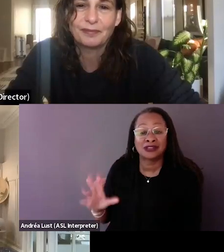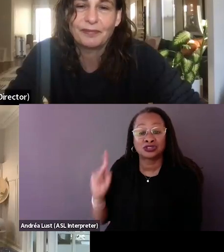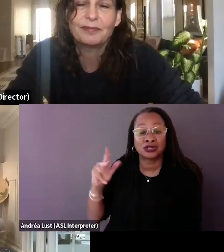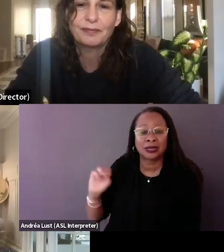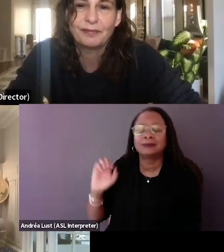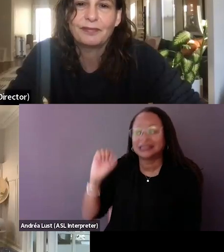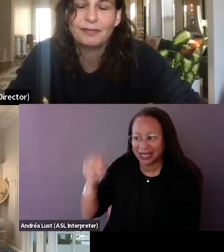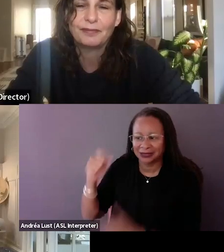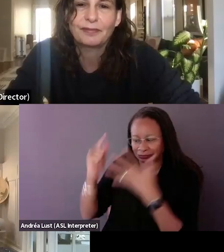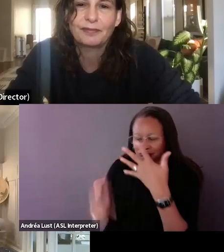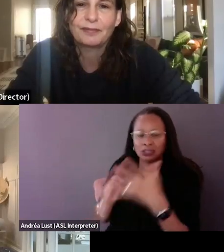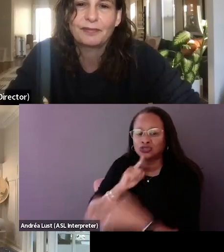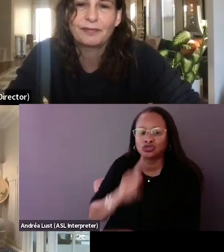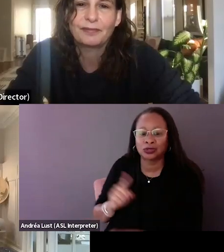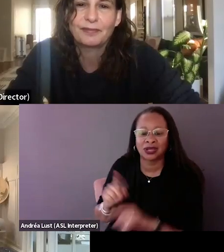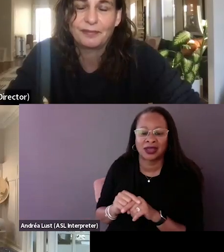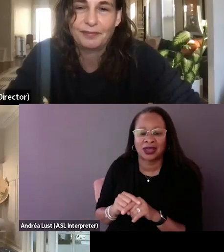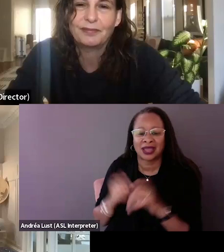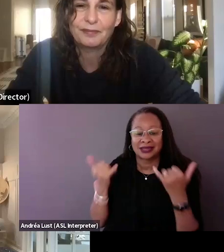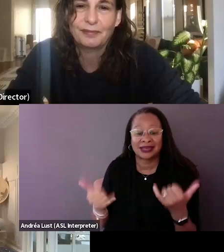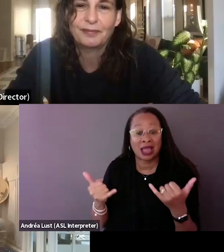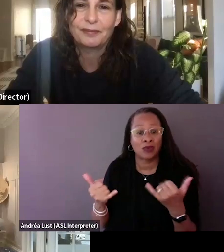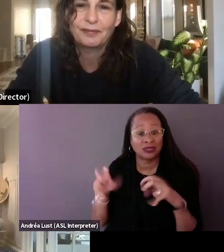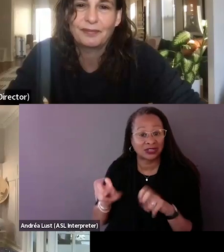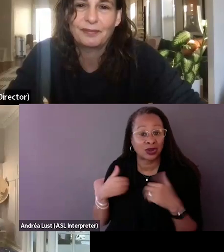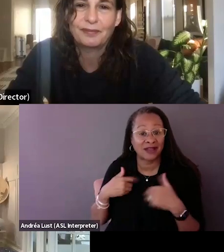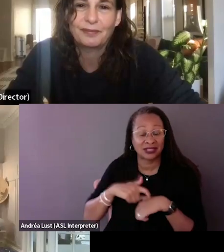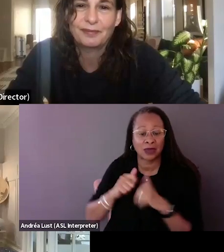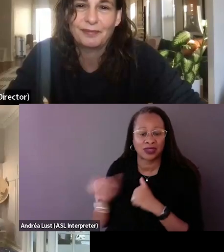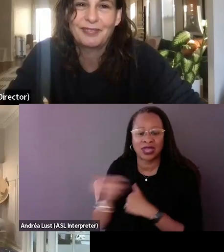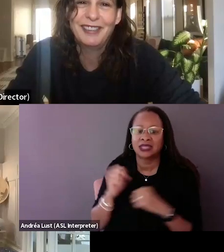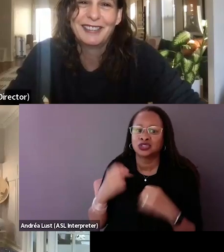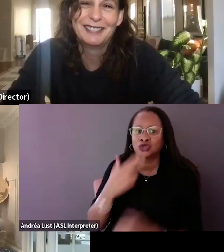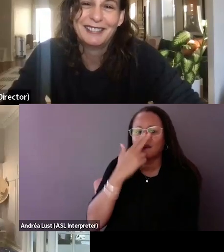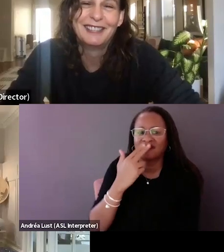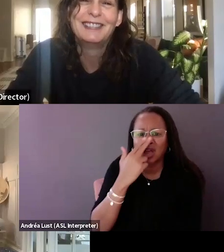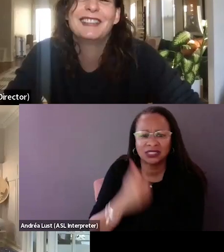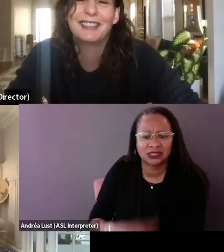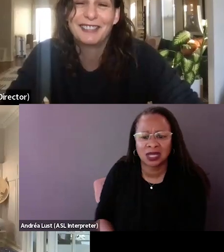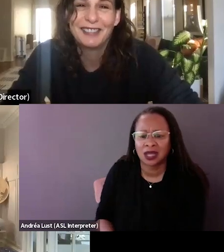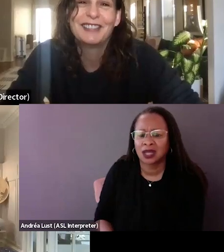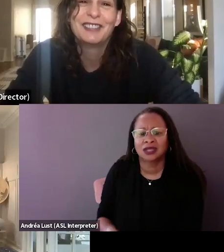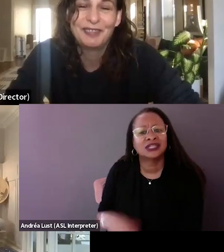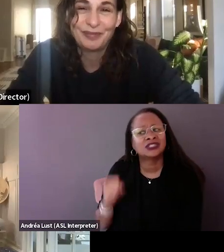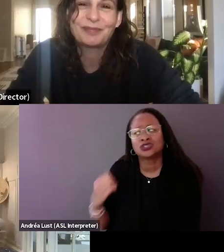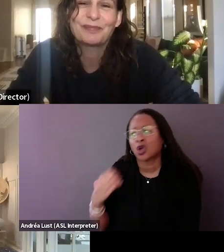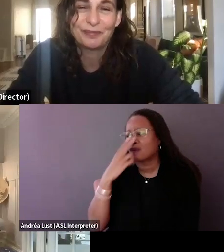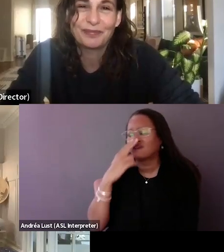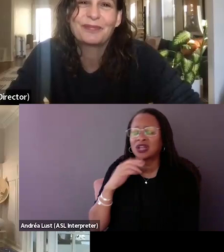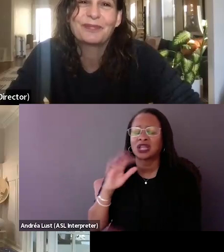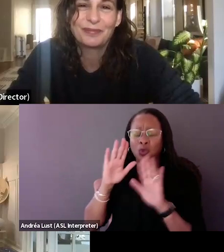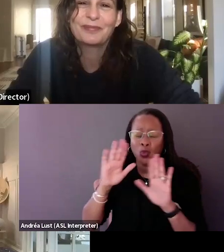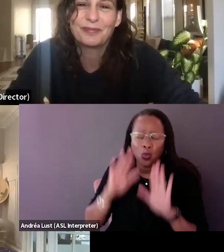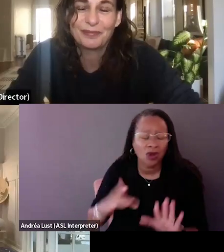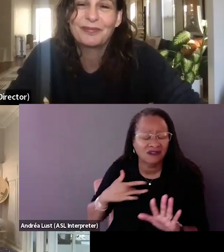that. But now also we got to spend some time with him. He is so funny, isn't he not, Madeline? He has great sense